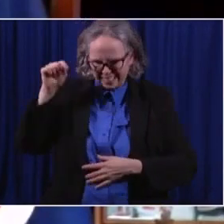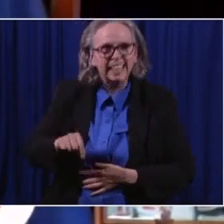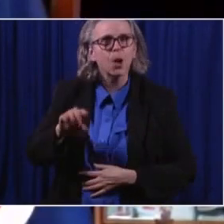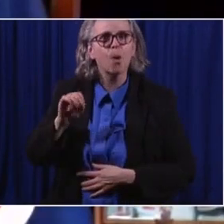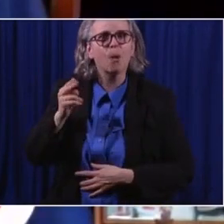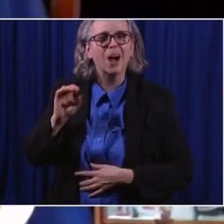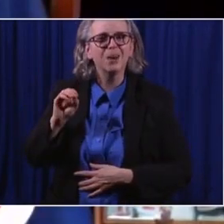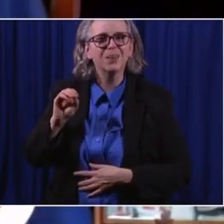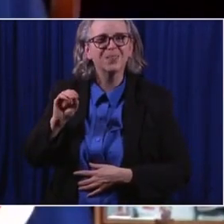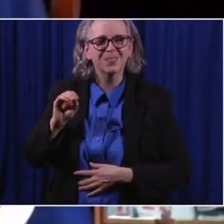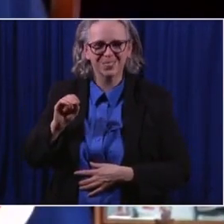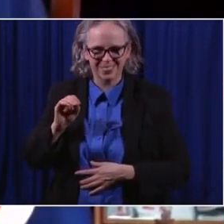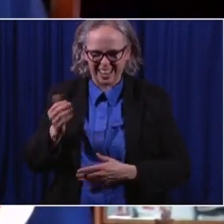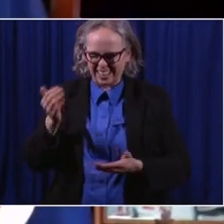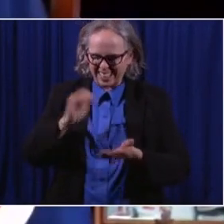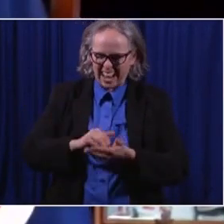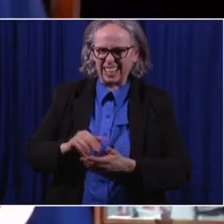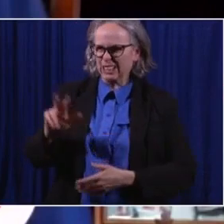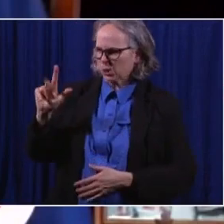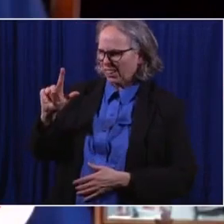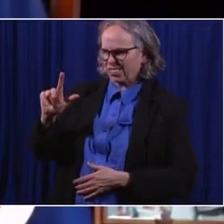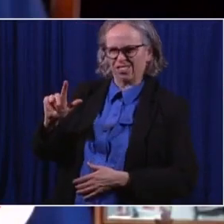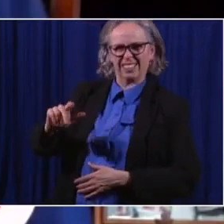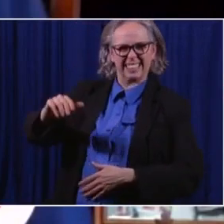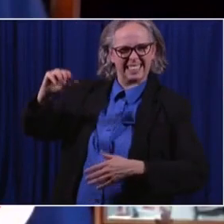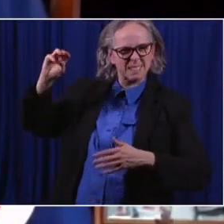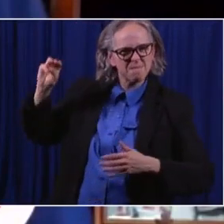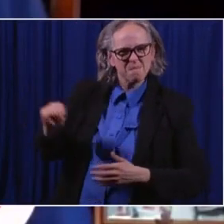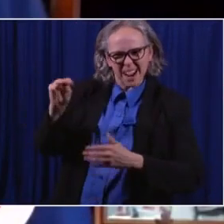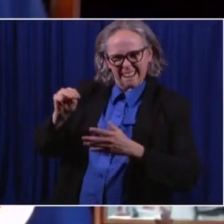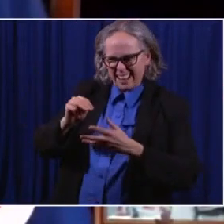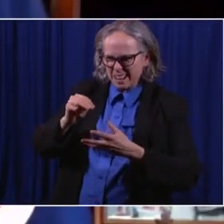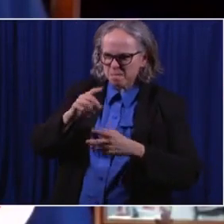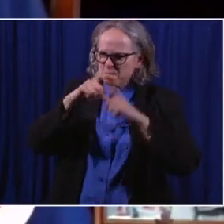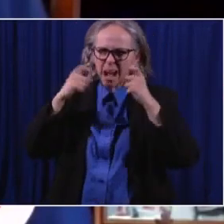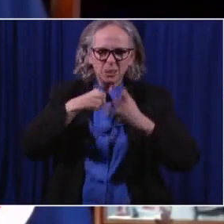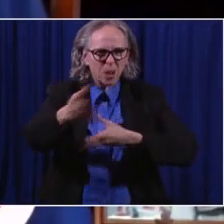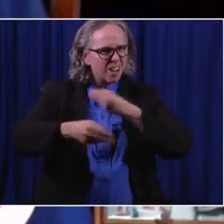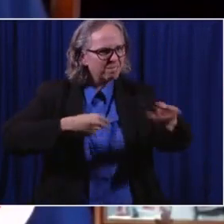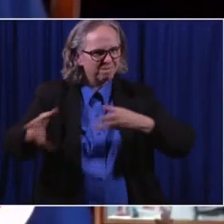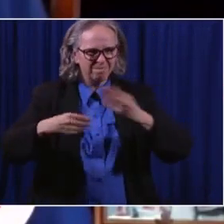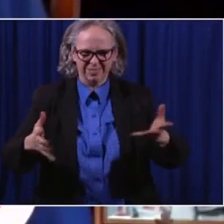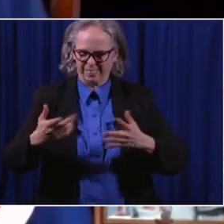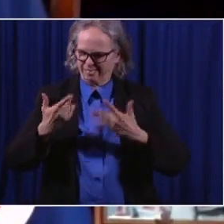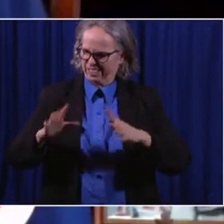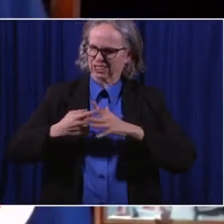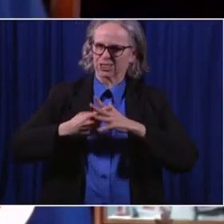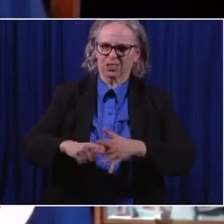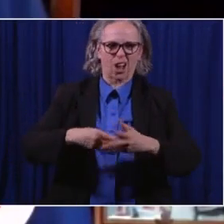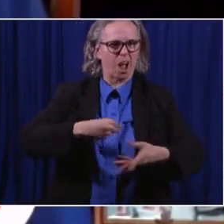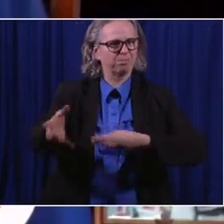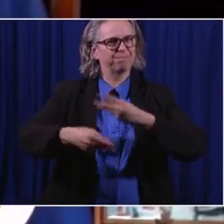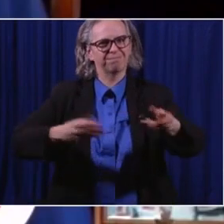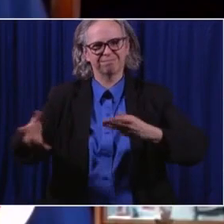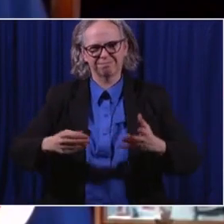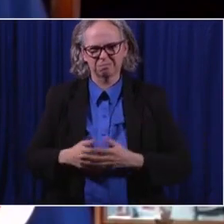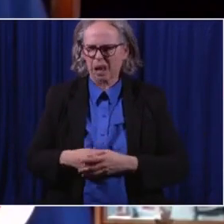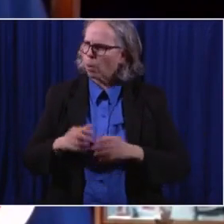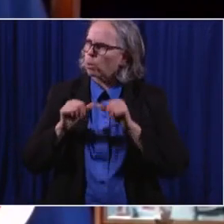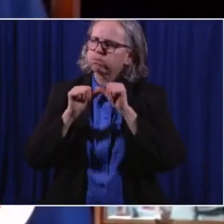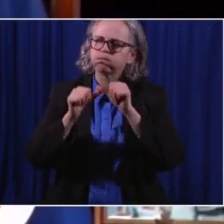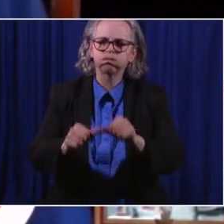of them. The shipments have begun, and they will continue through the first half